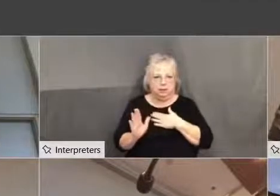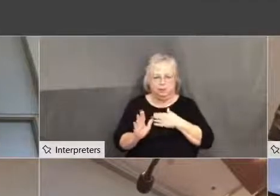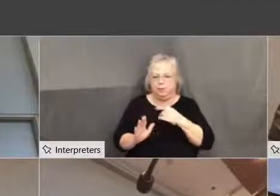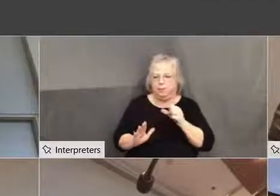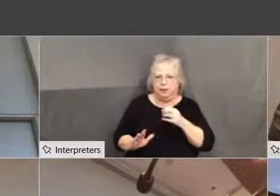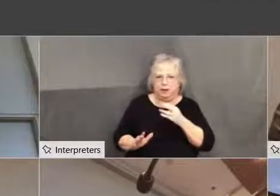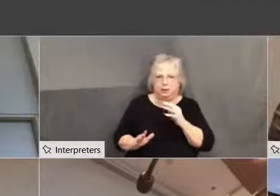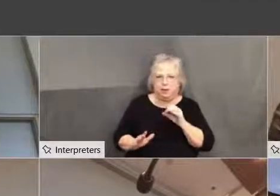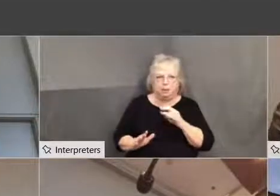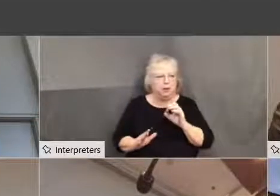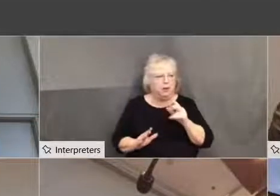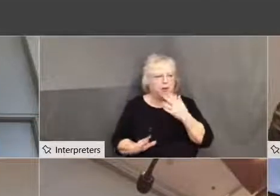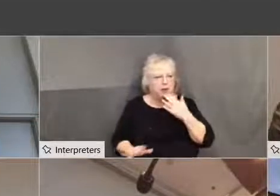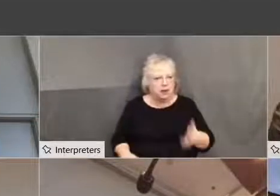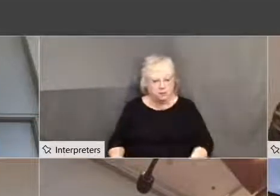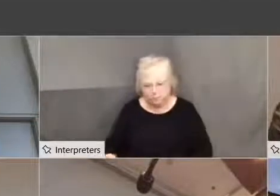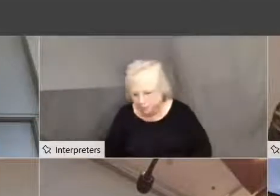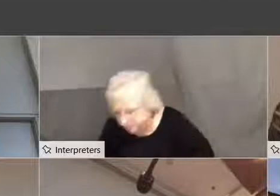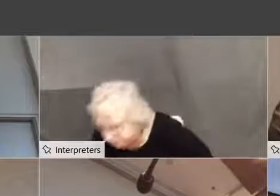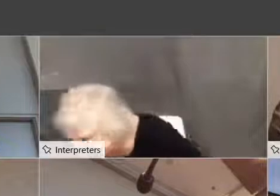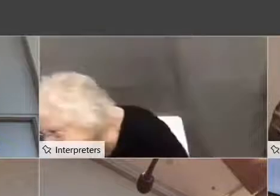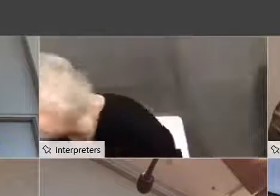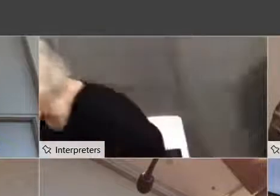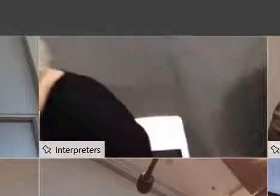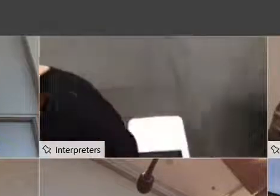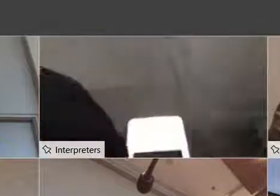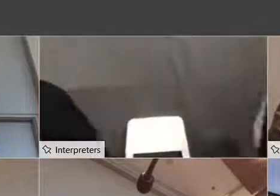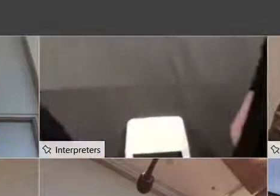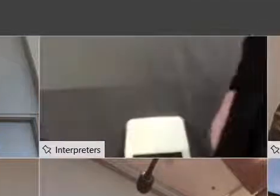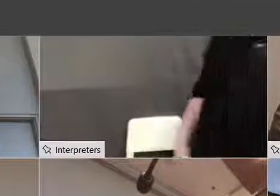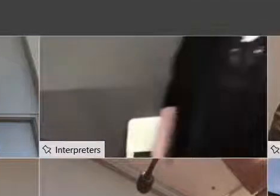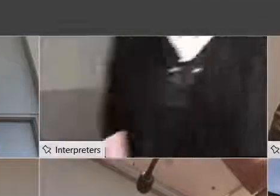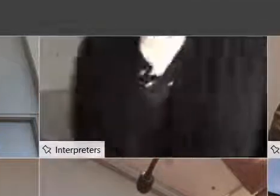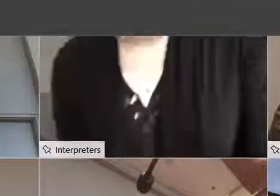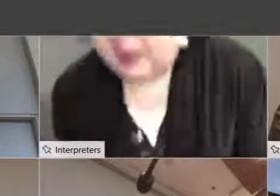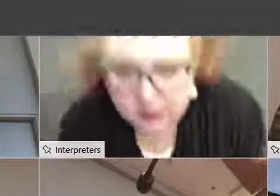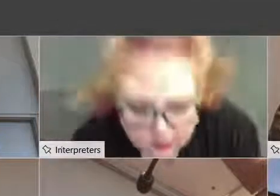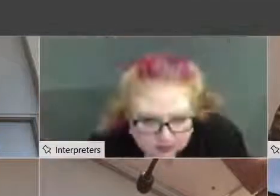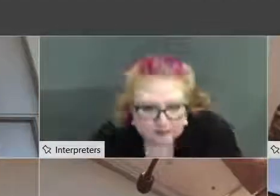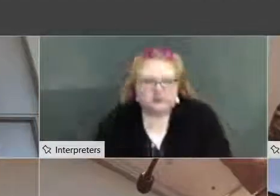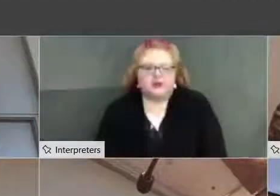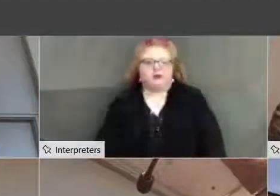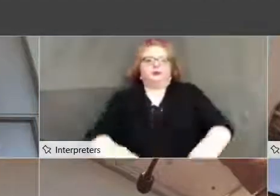thank you. Any questions for items 13 through 14?